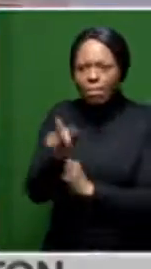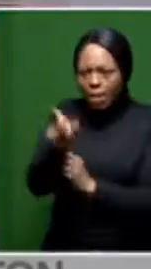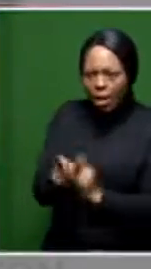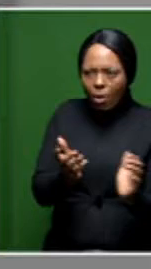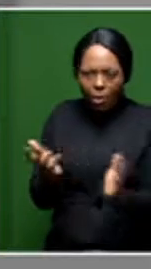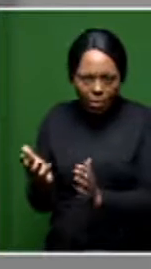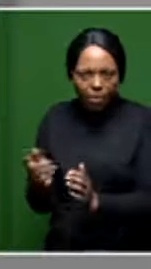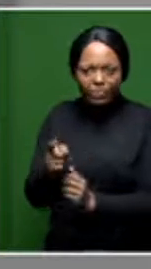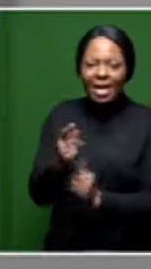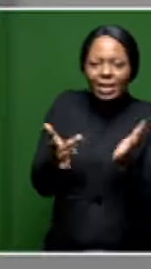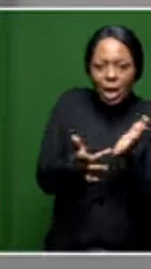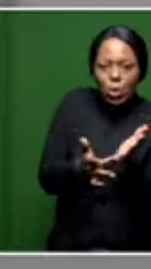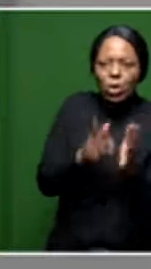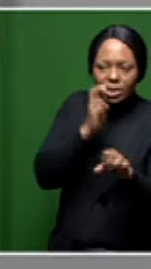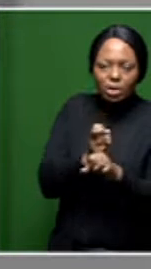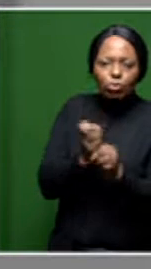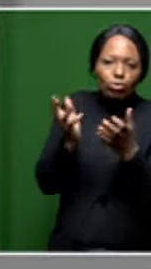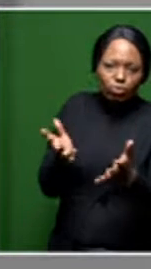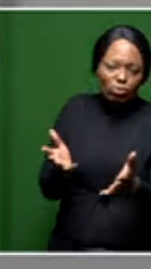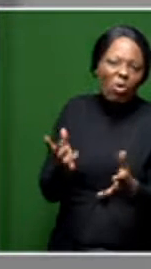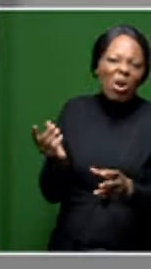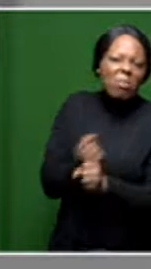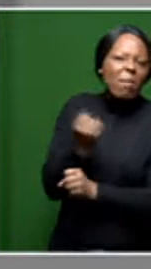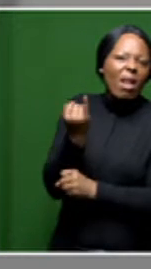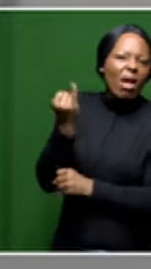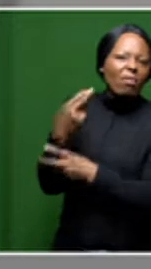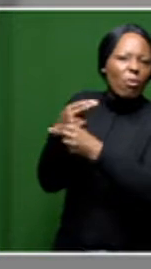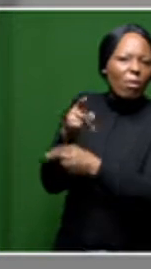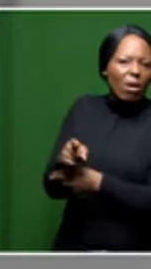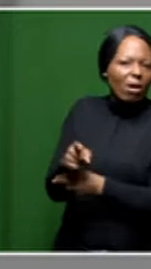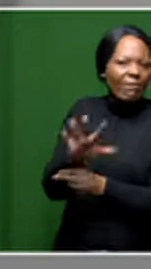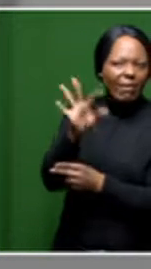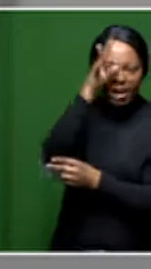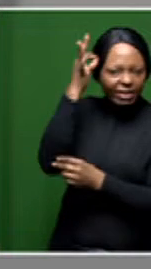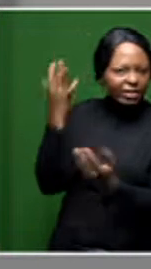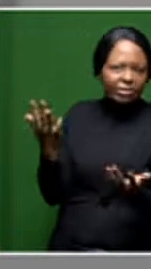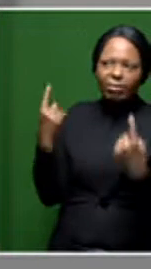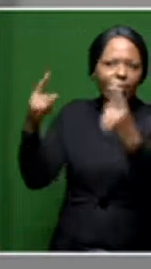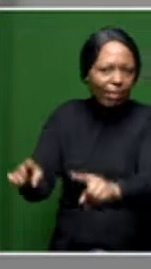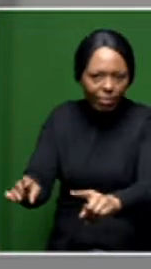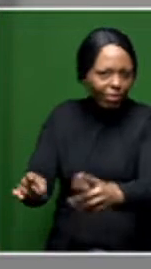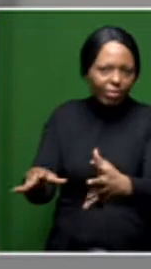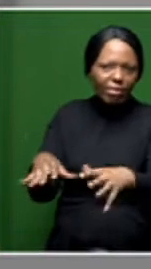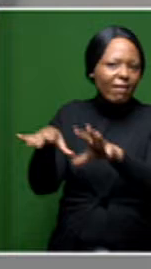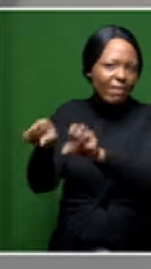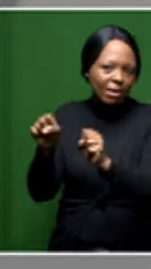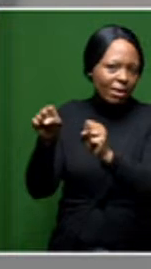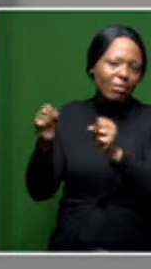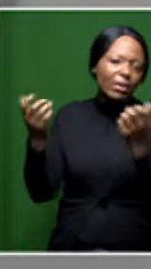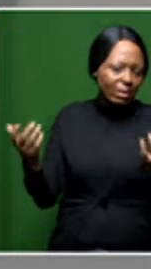technology needs to be implemented in order for us to proactively either prevent crime altogether or make the response time so quick that